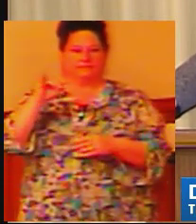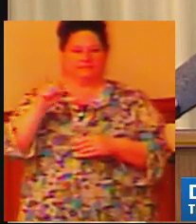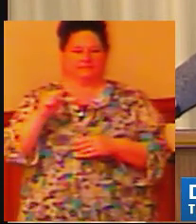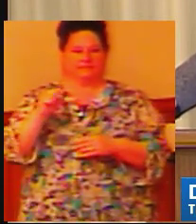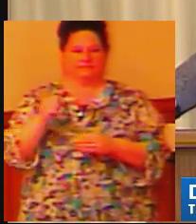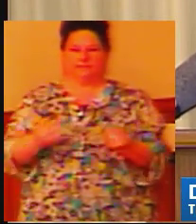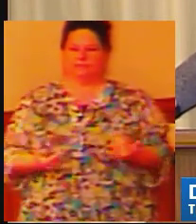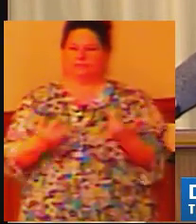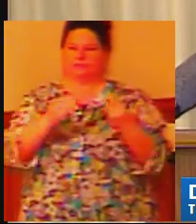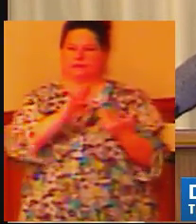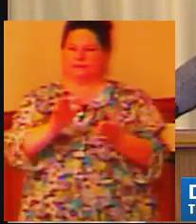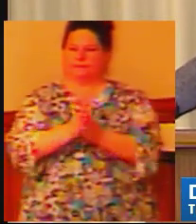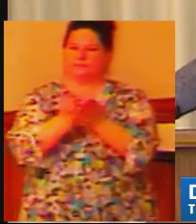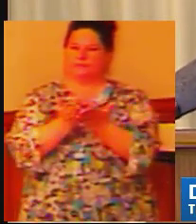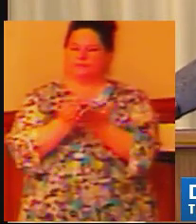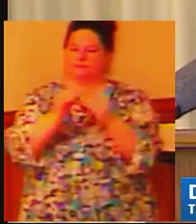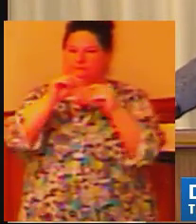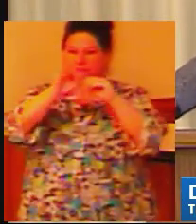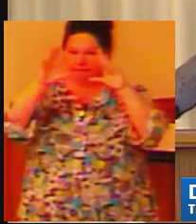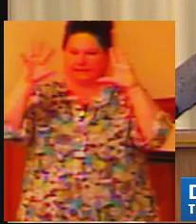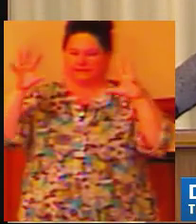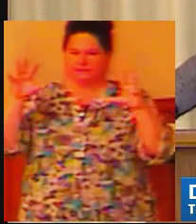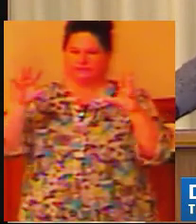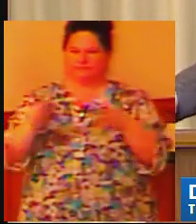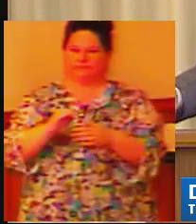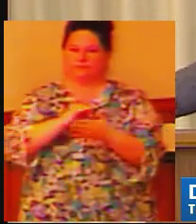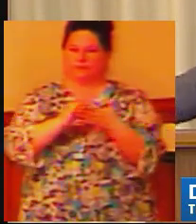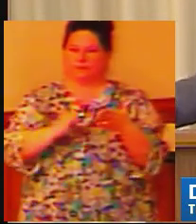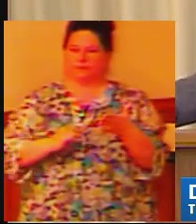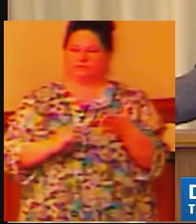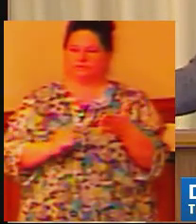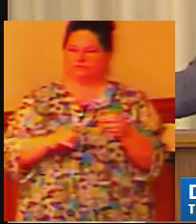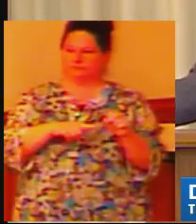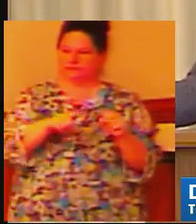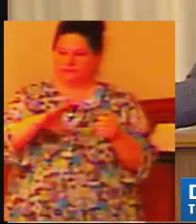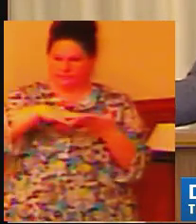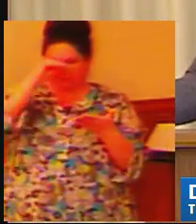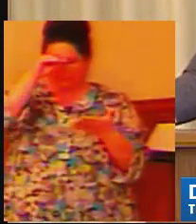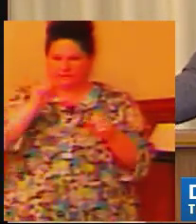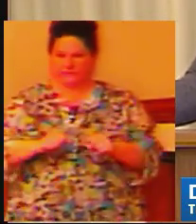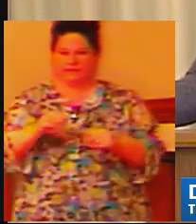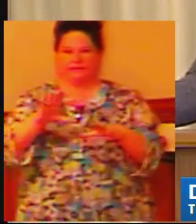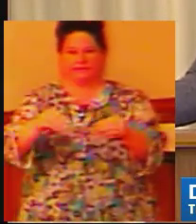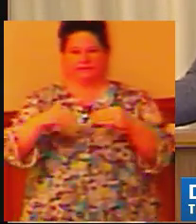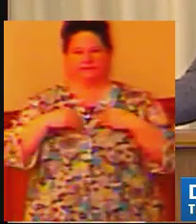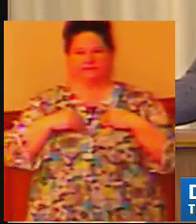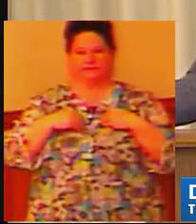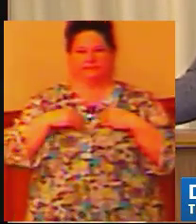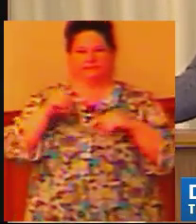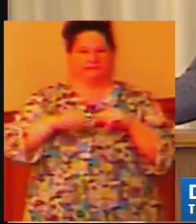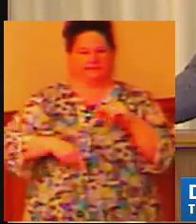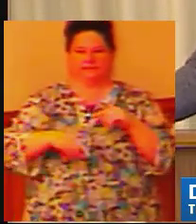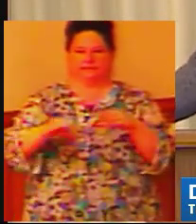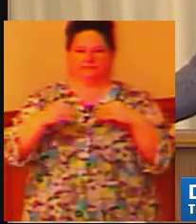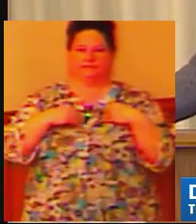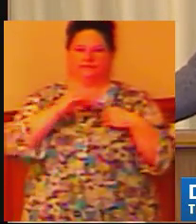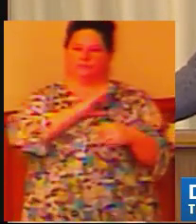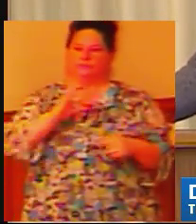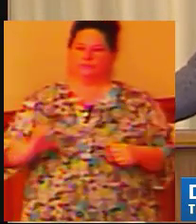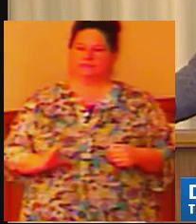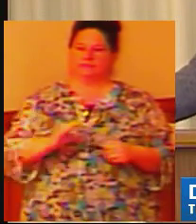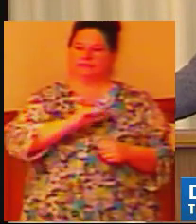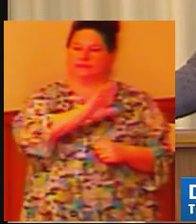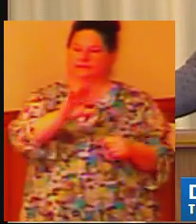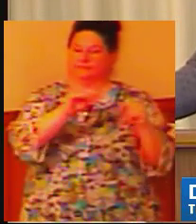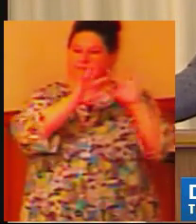burned their books of magic arts. They learned they could not accept Christ and their magic. So they heard the